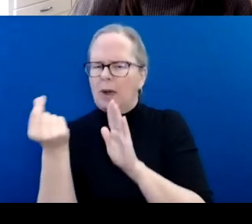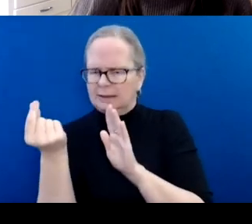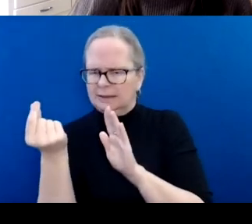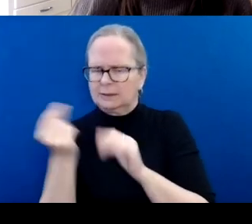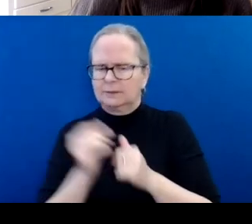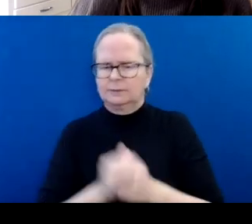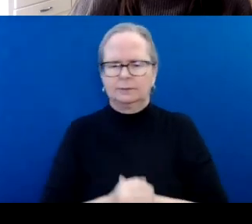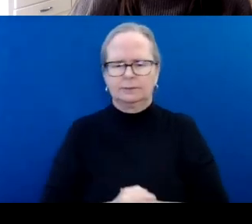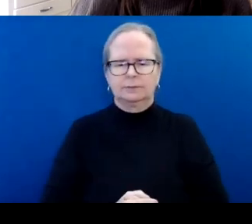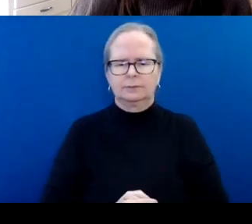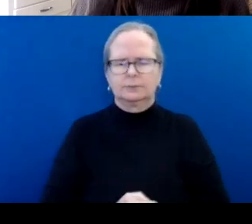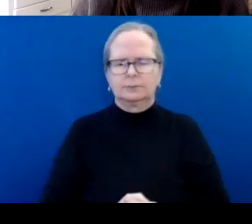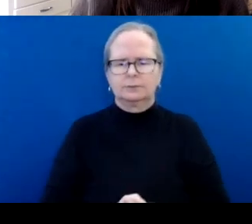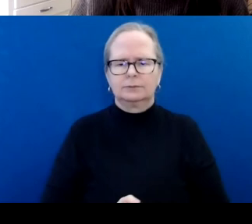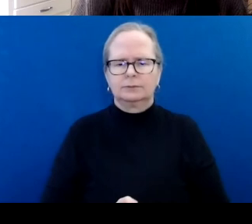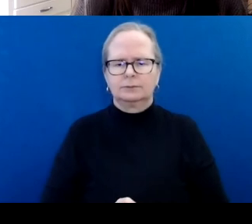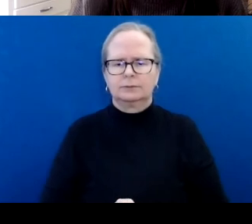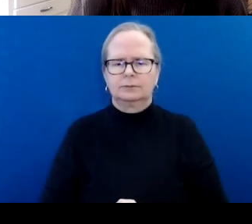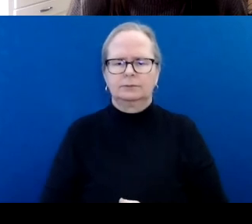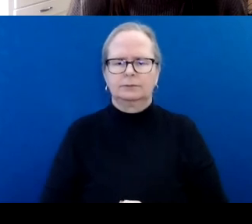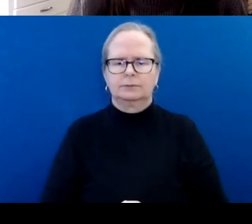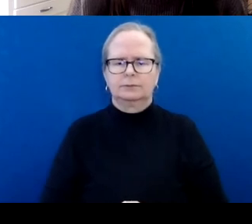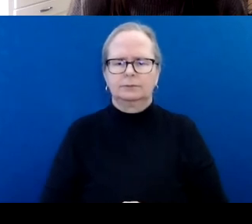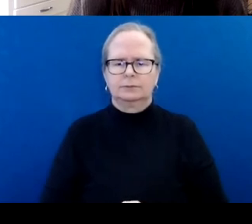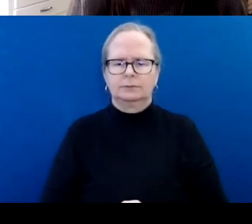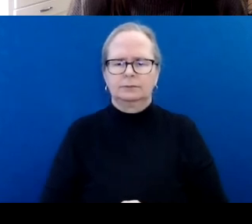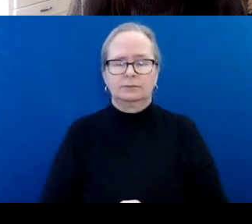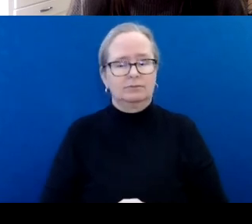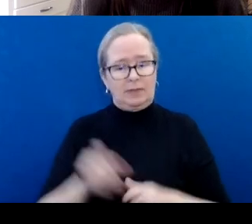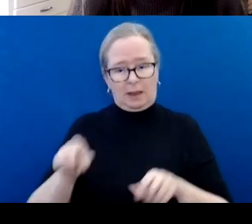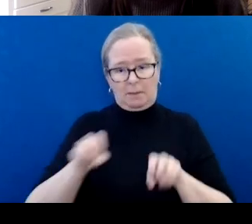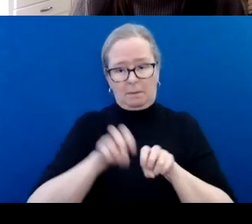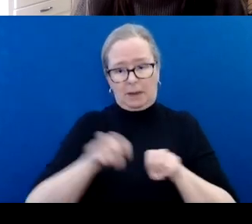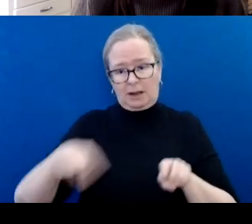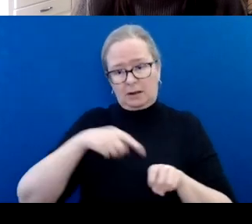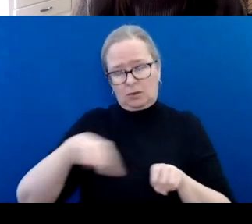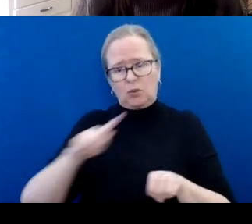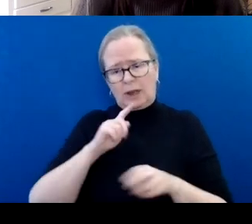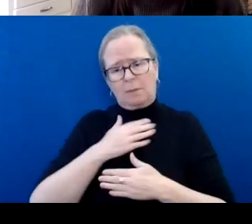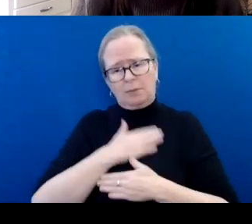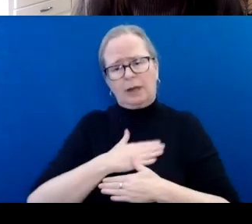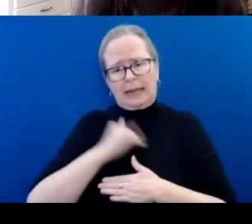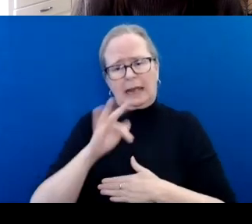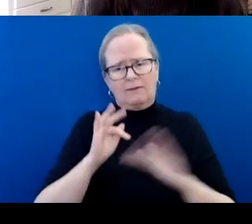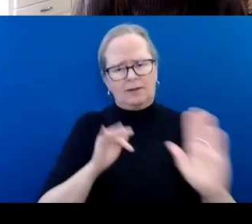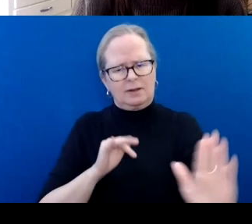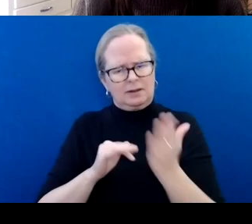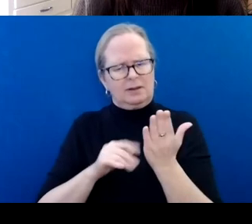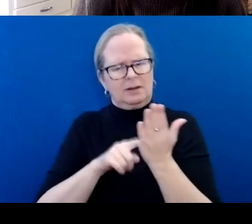Assessors really appreciate being able to easily read and understand an application since they are reading so many.